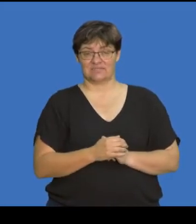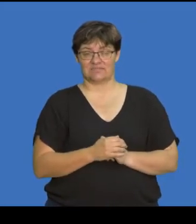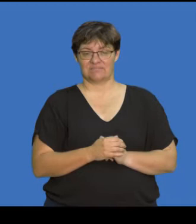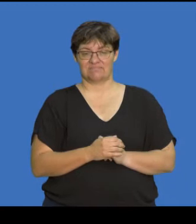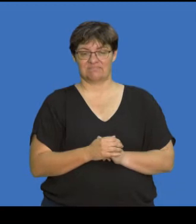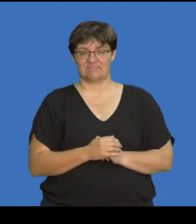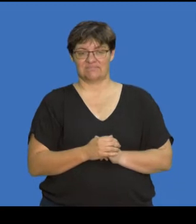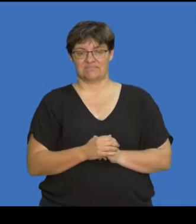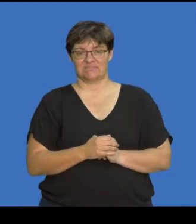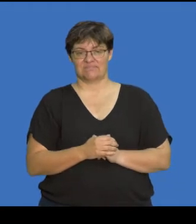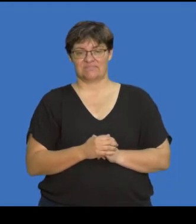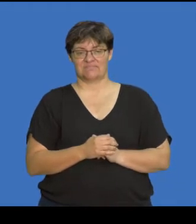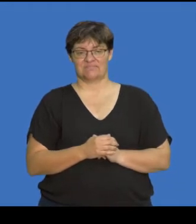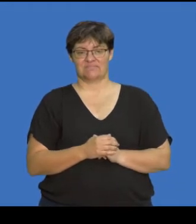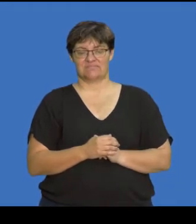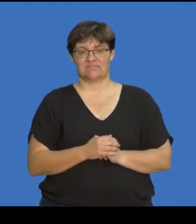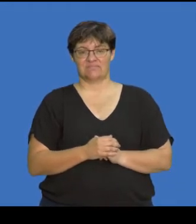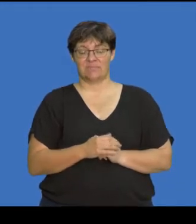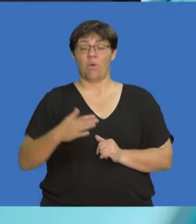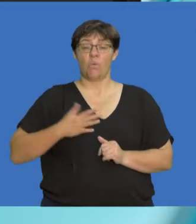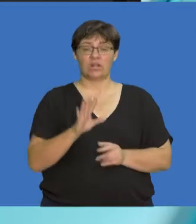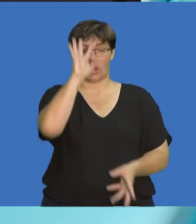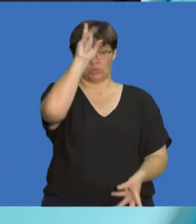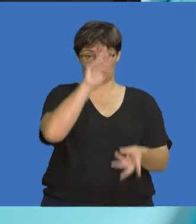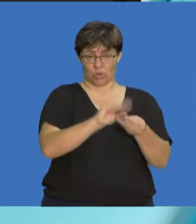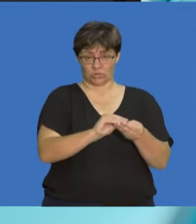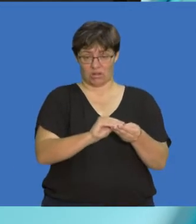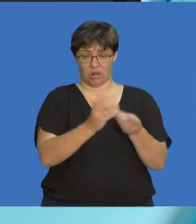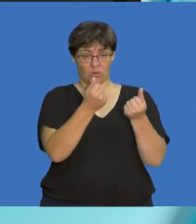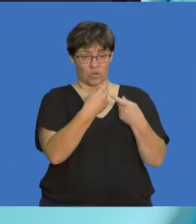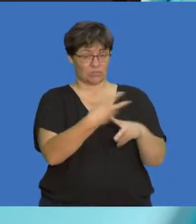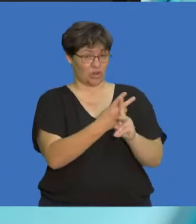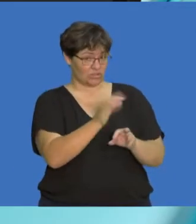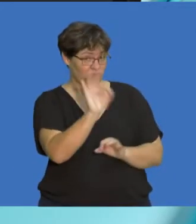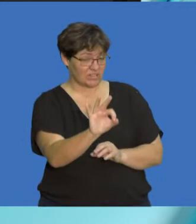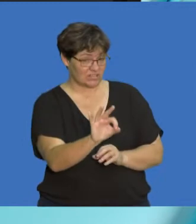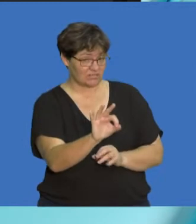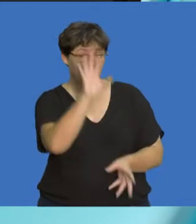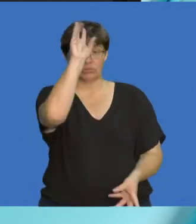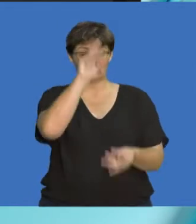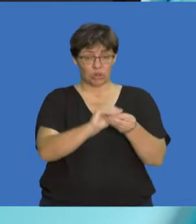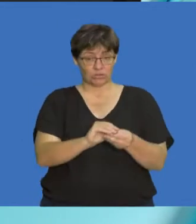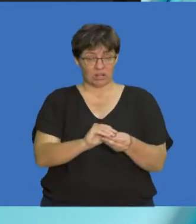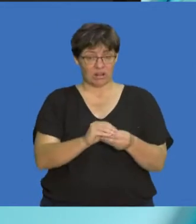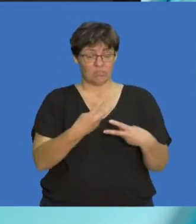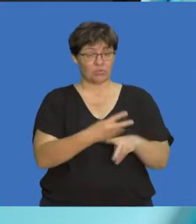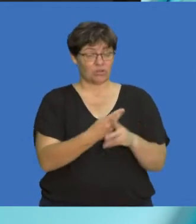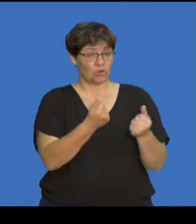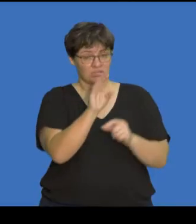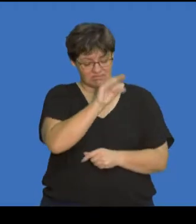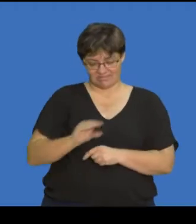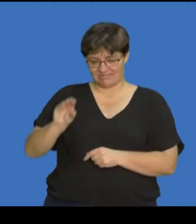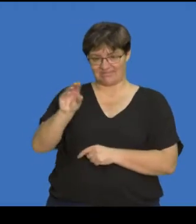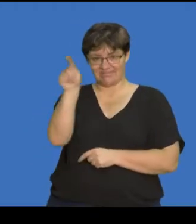there we go. I wanted my total cost of production, isn't it? My total cost of production, there's the figure.